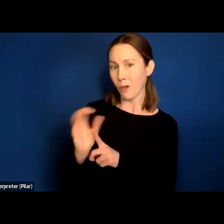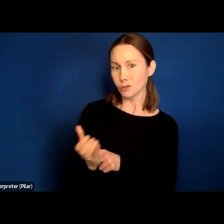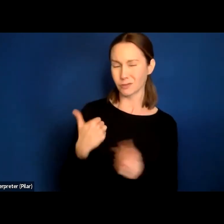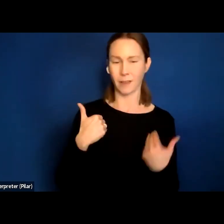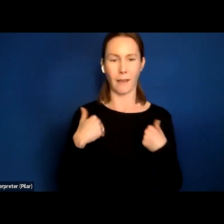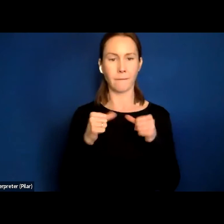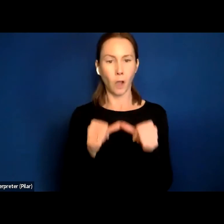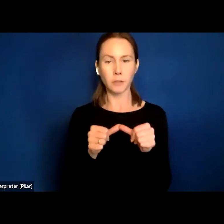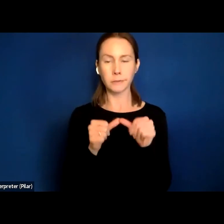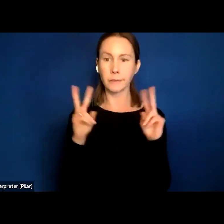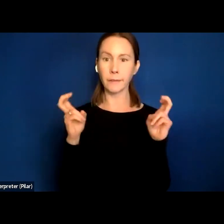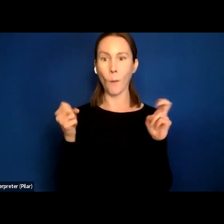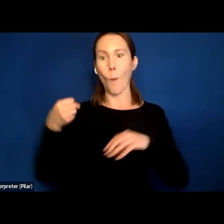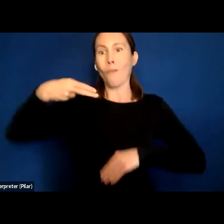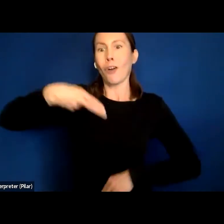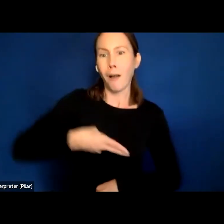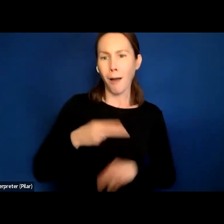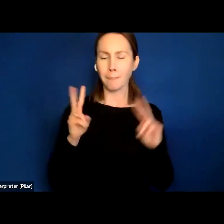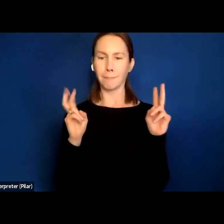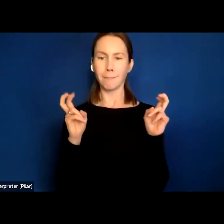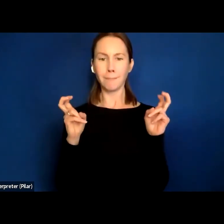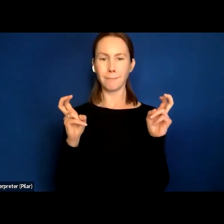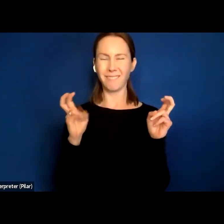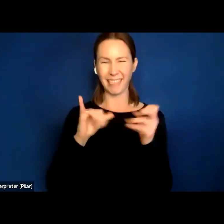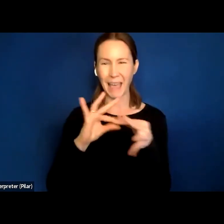constant overcoming disability messaging in movies,